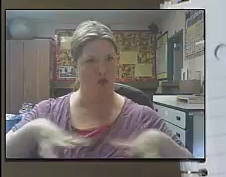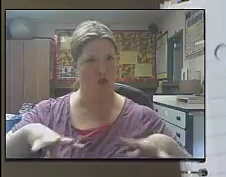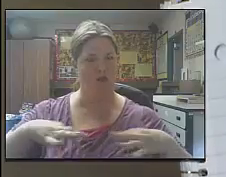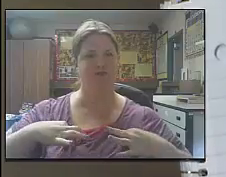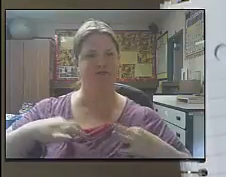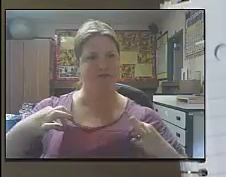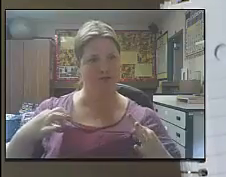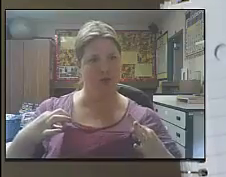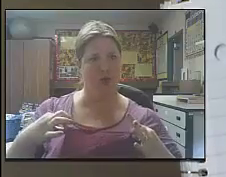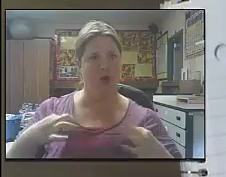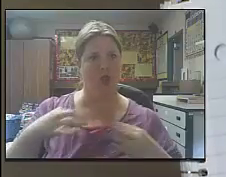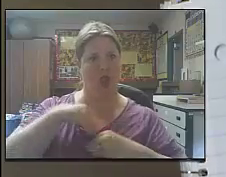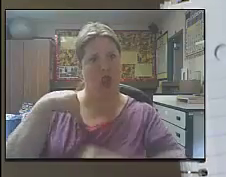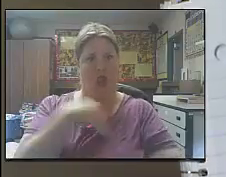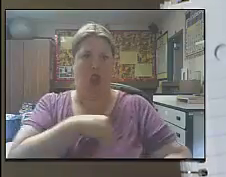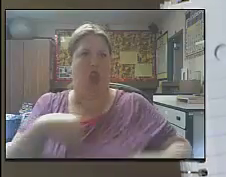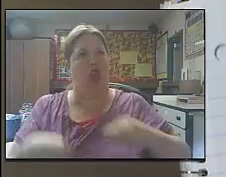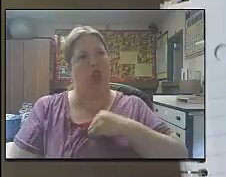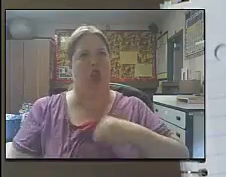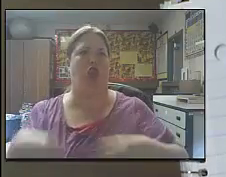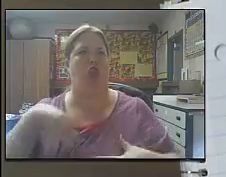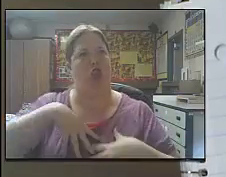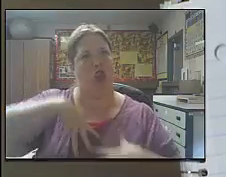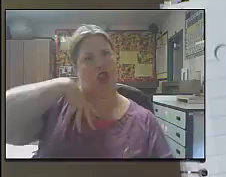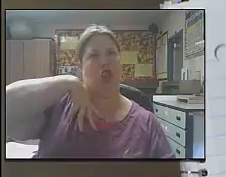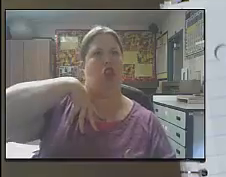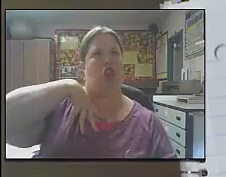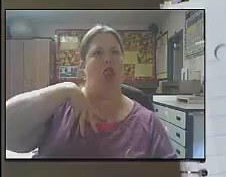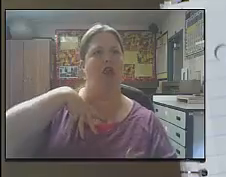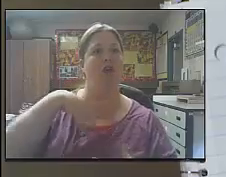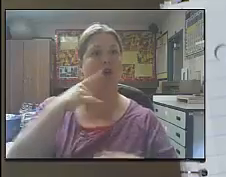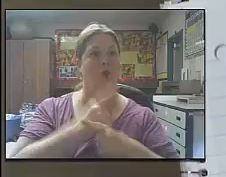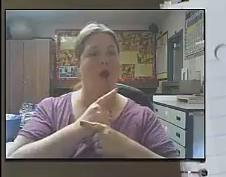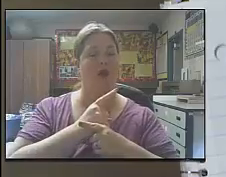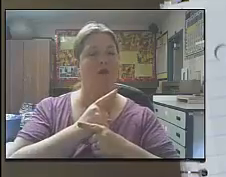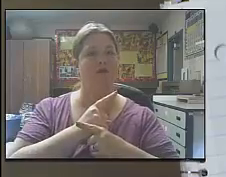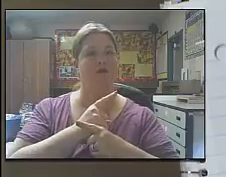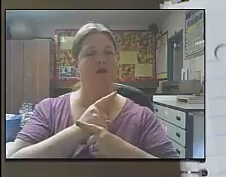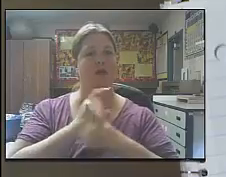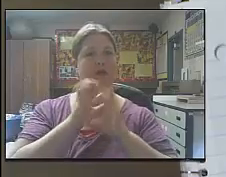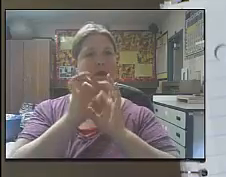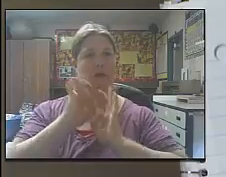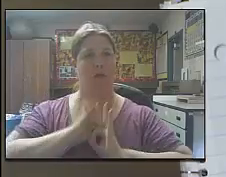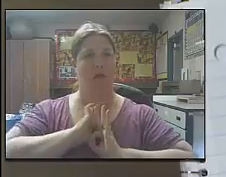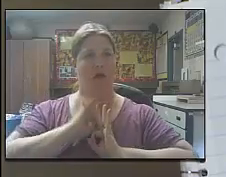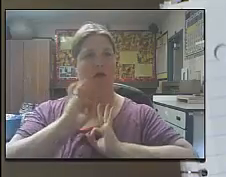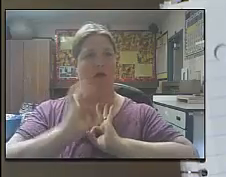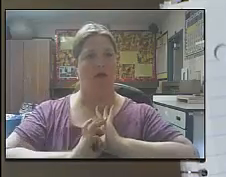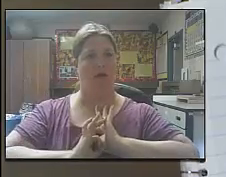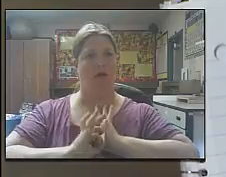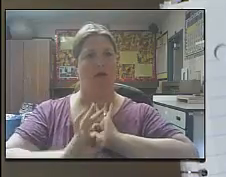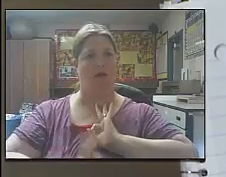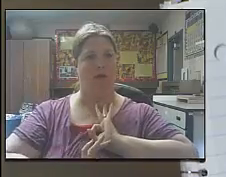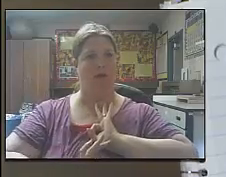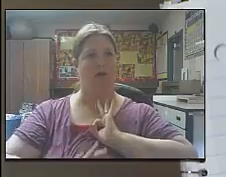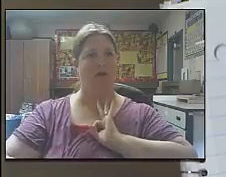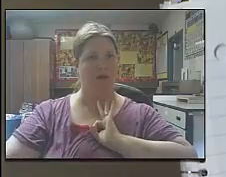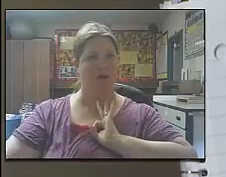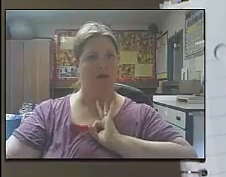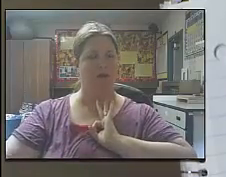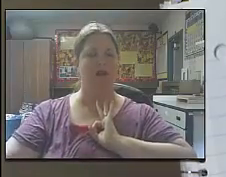lined up so your shirt doesn't look all crazy and wonky. It's the same thing with adding decimals. If your decimals